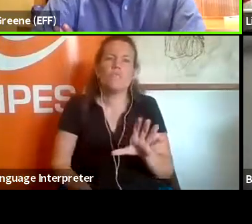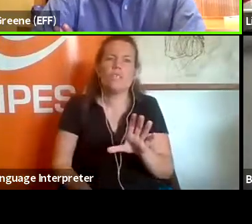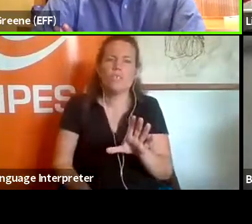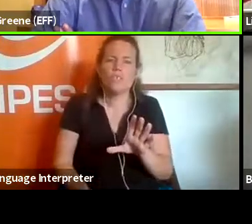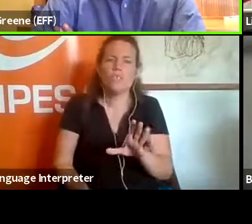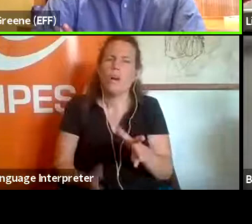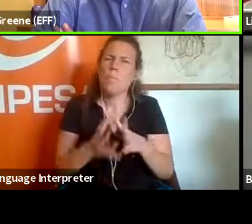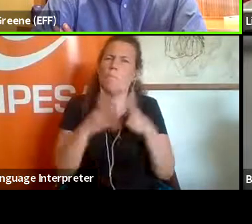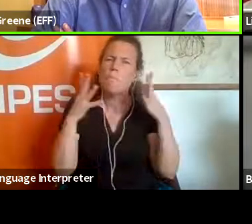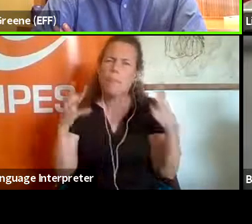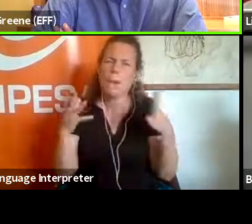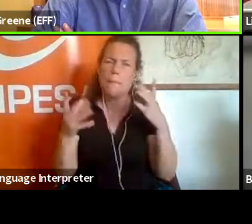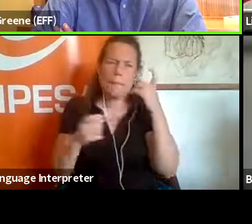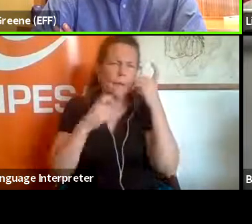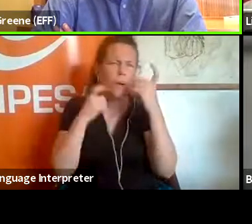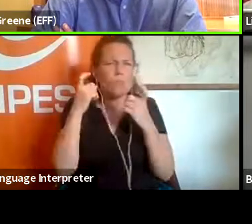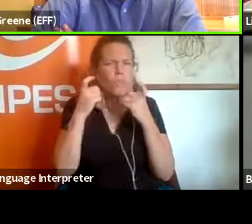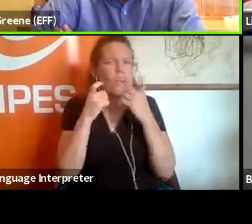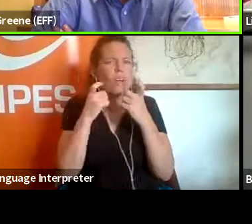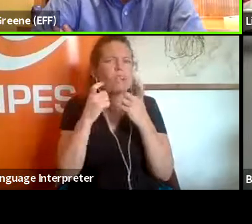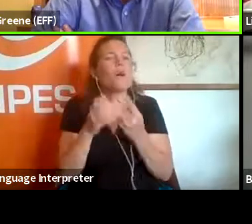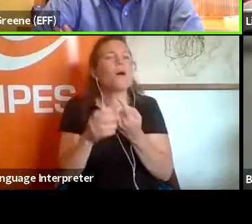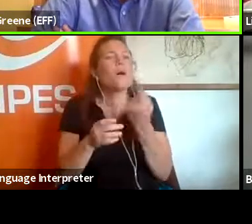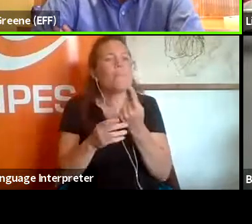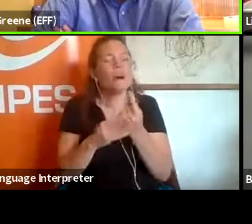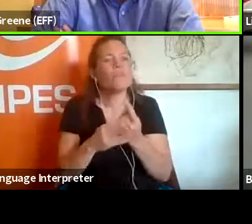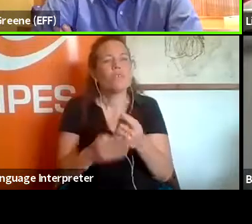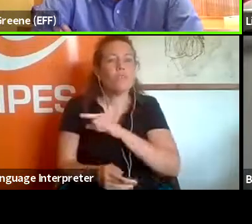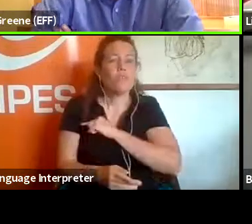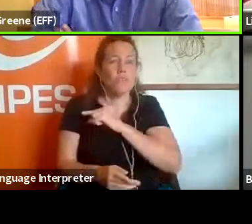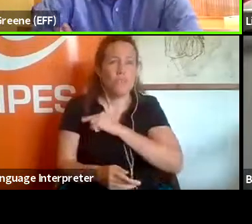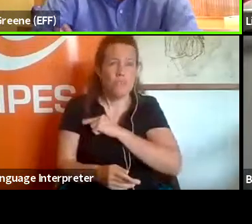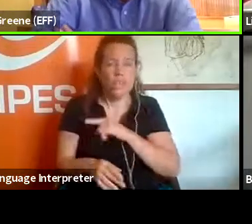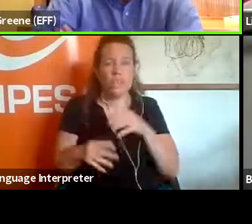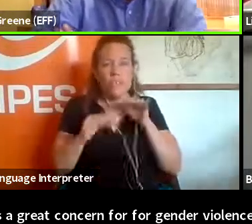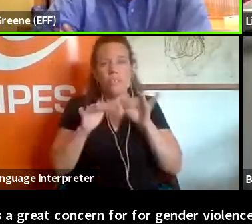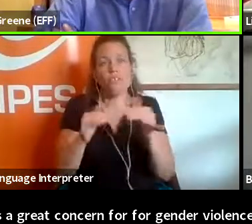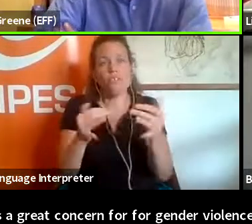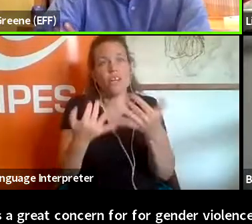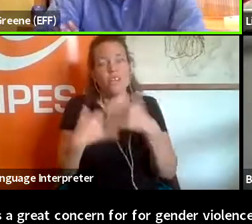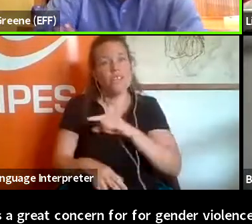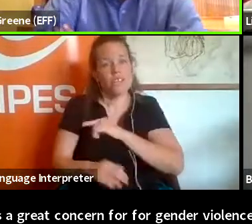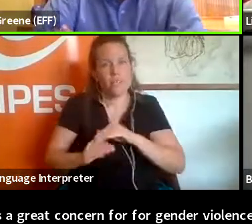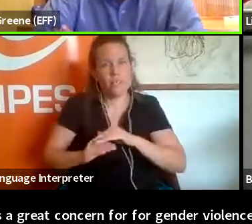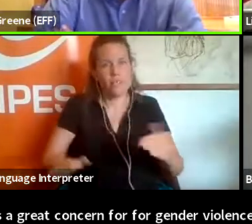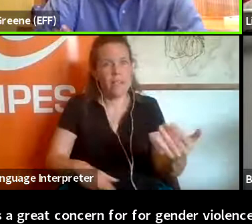concern for gender violence, gender-based violence